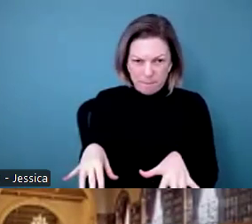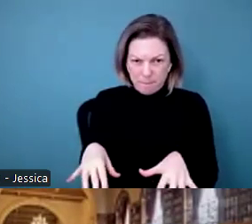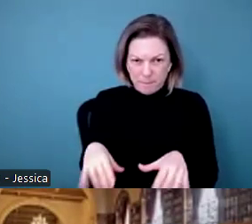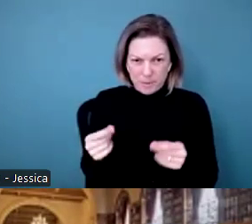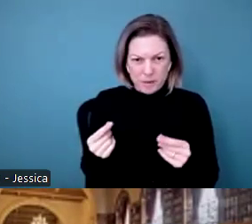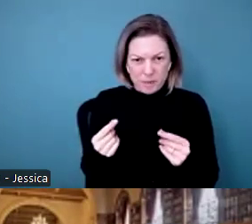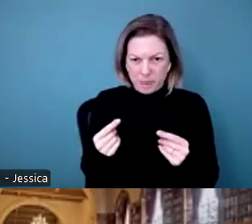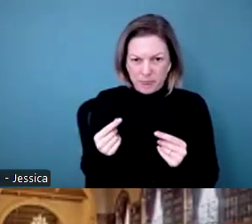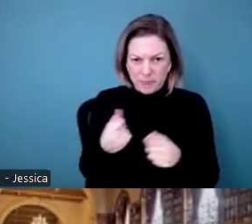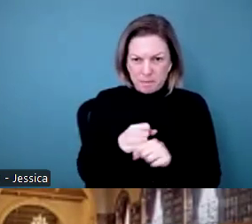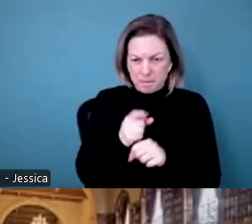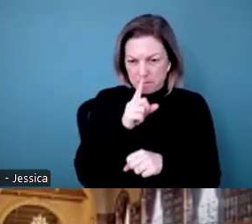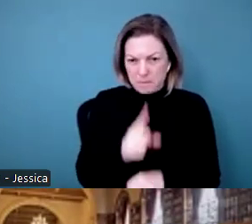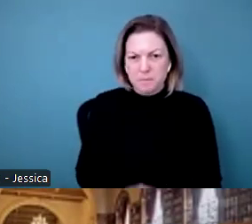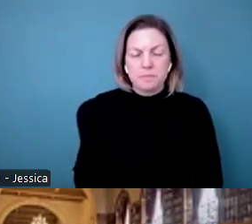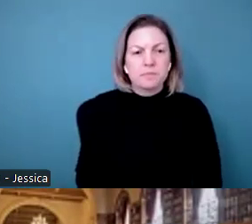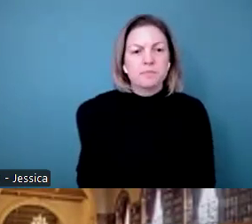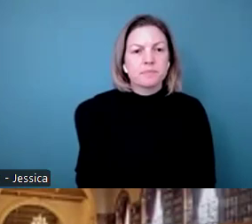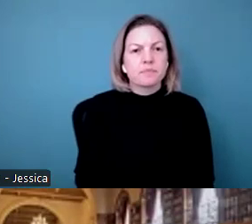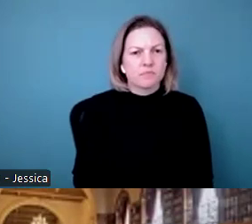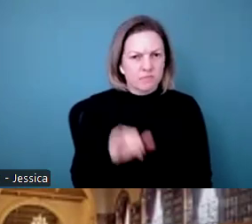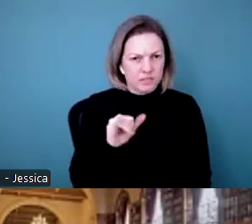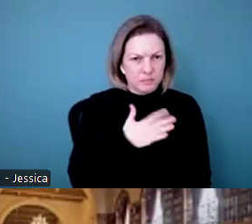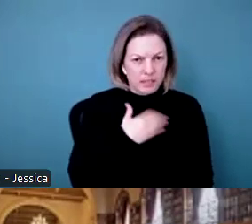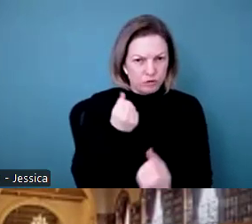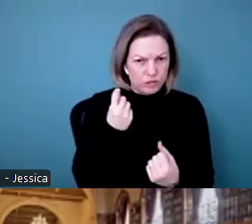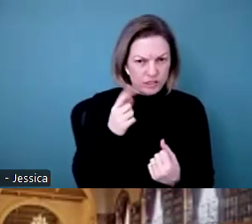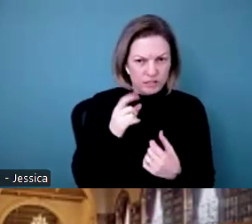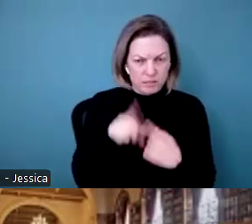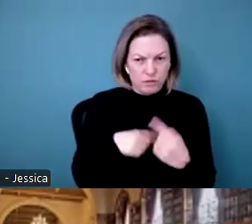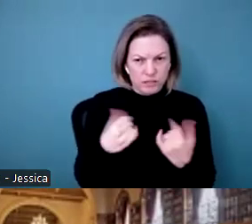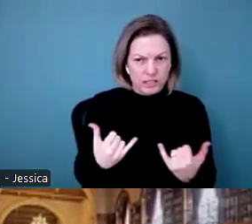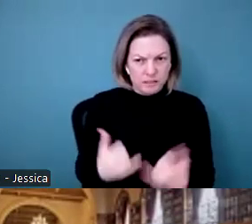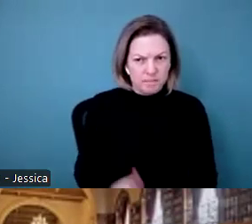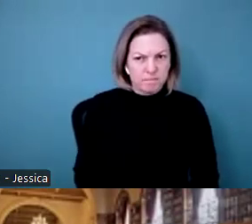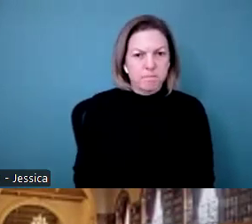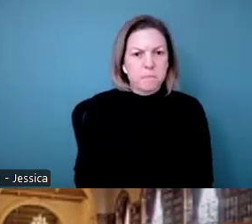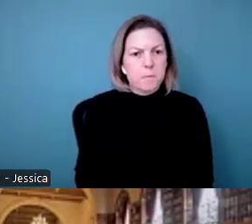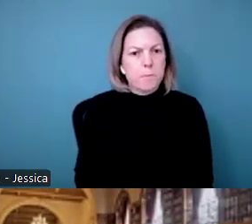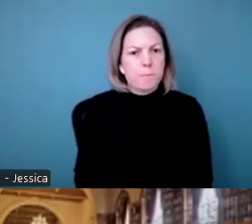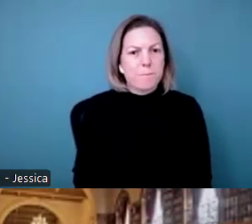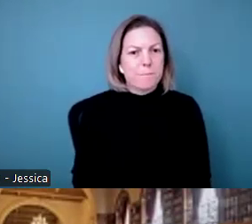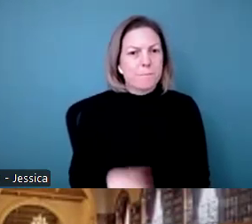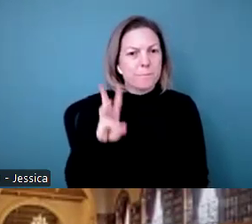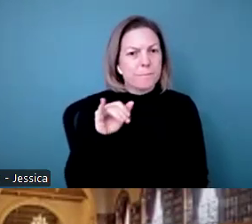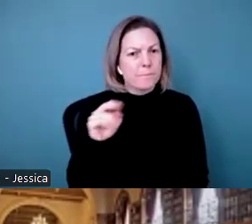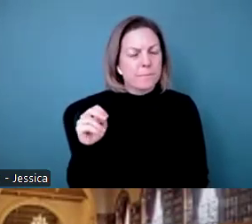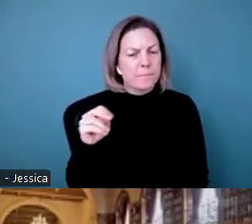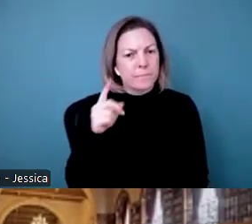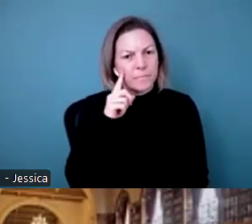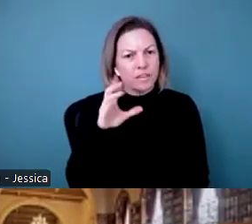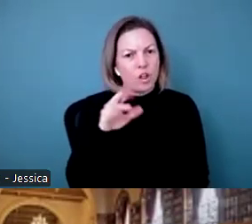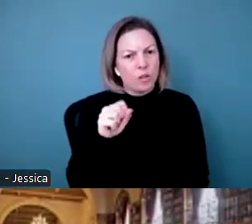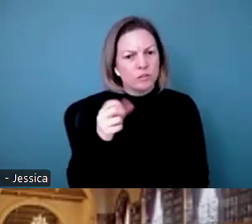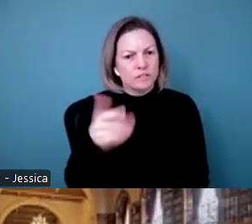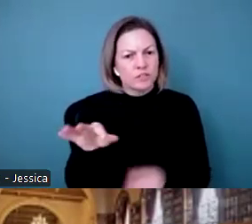just want to get some clarification on that because that was my understanding of today's meeting. I think Carlos clarified that this